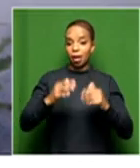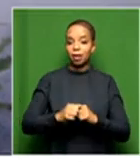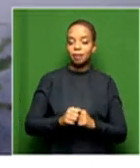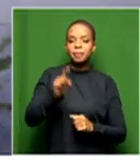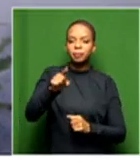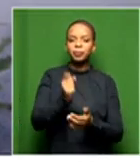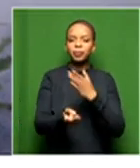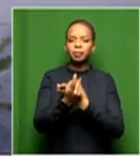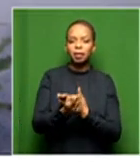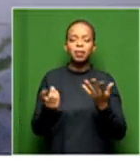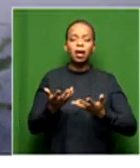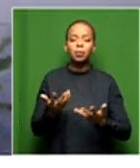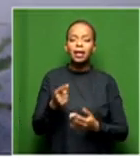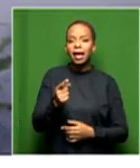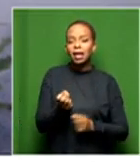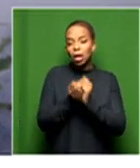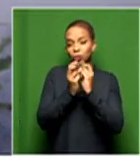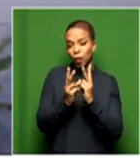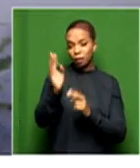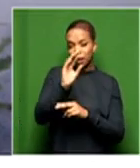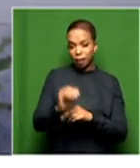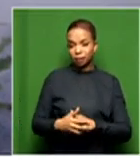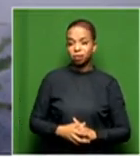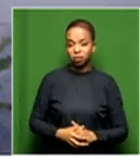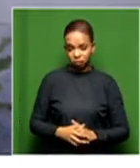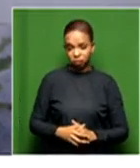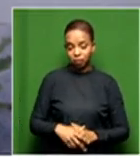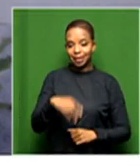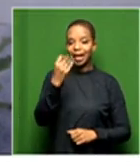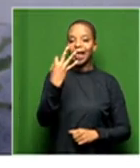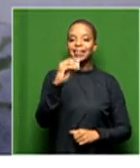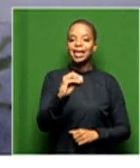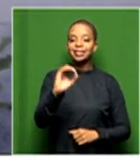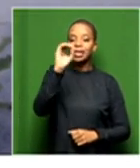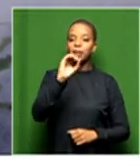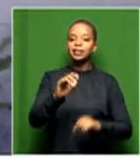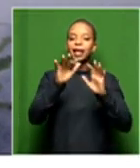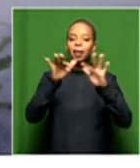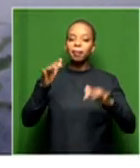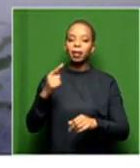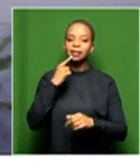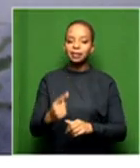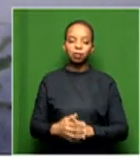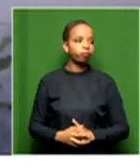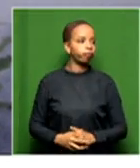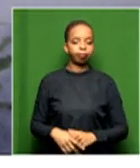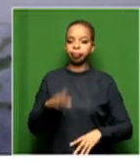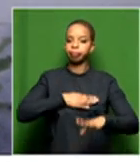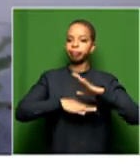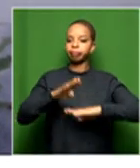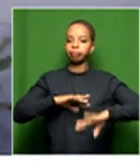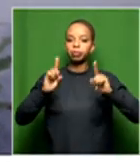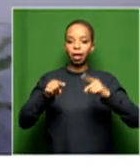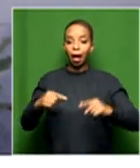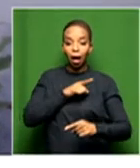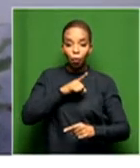from in the region of 30%. 30% have suggested that they're struggling with unbearable loneliness in this time, which of course we